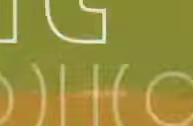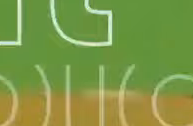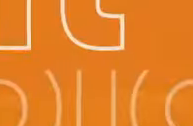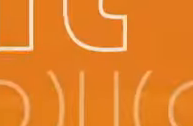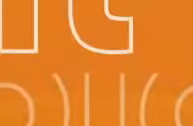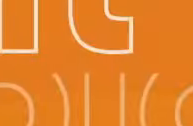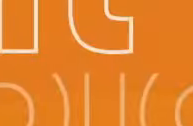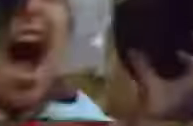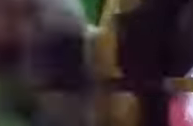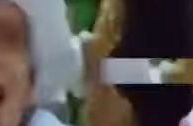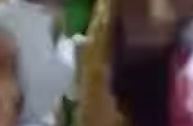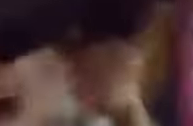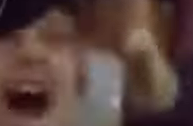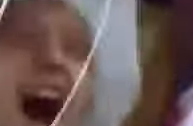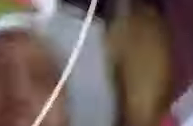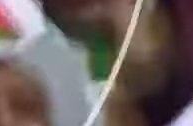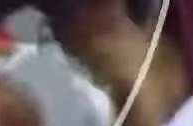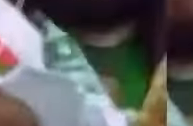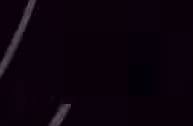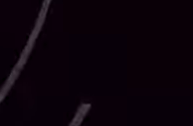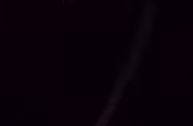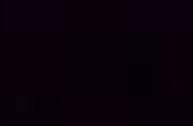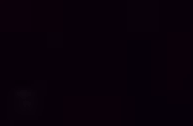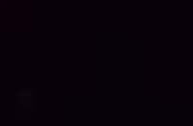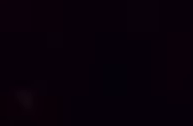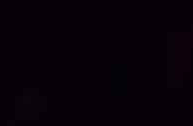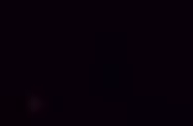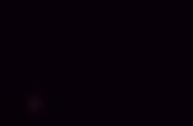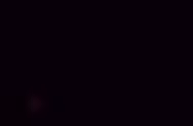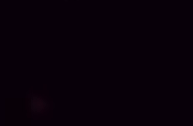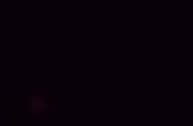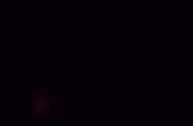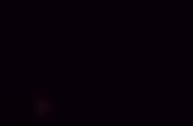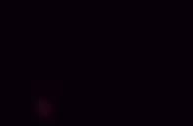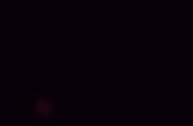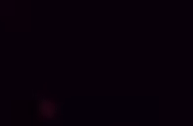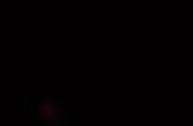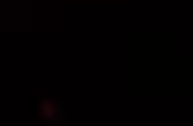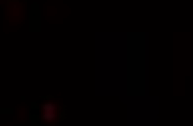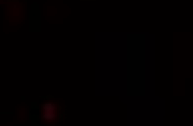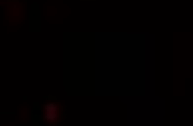each football match played right here in Africa.